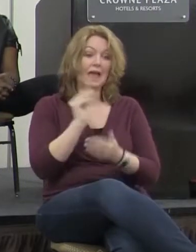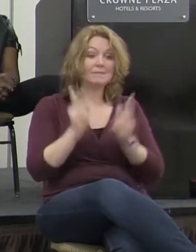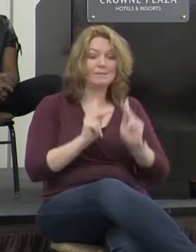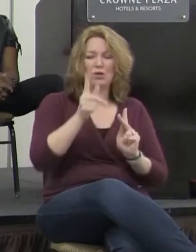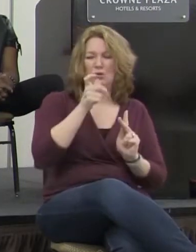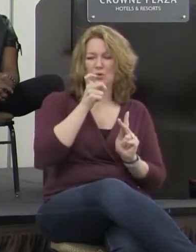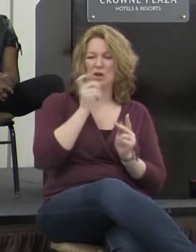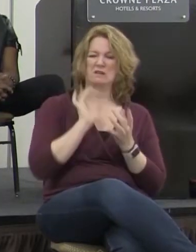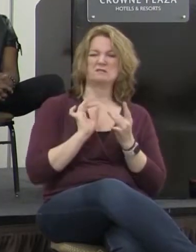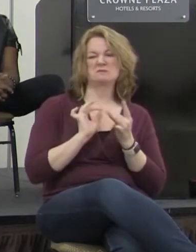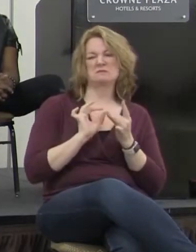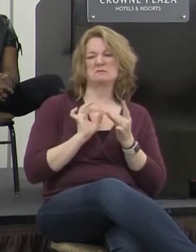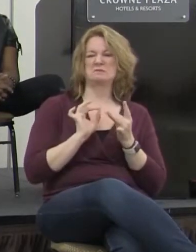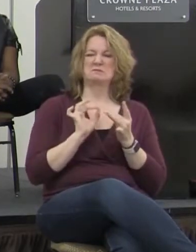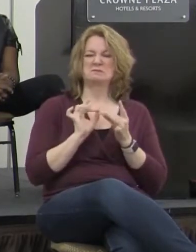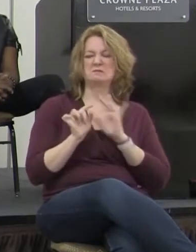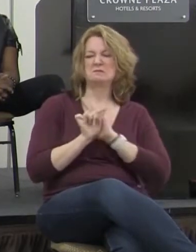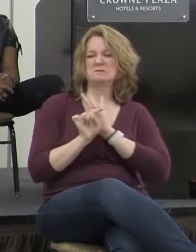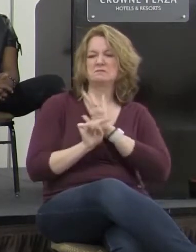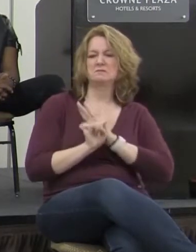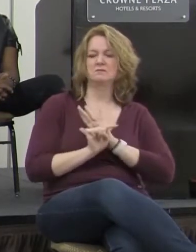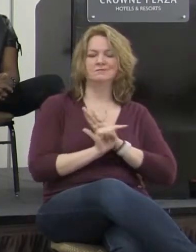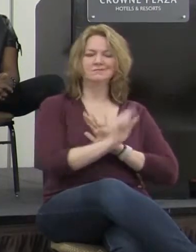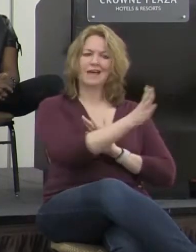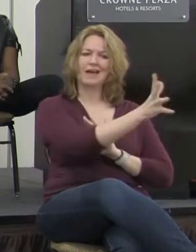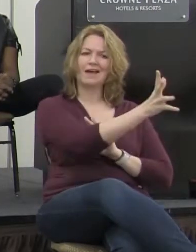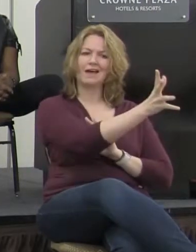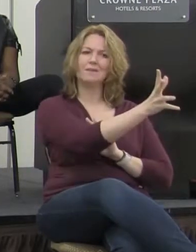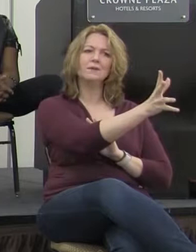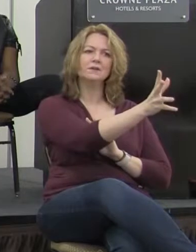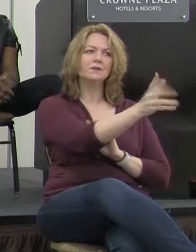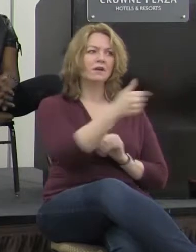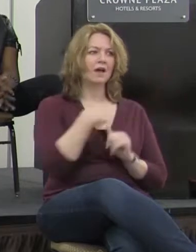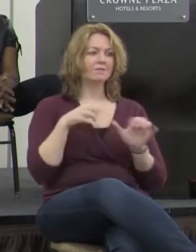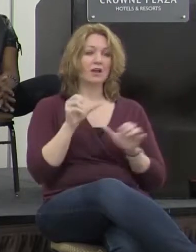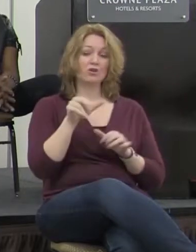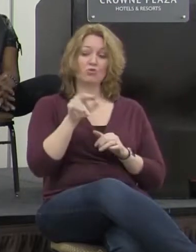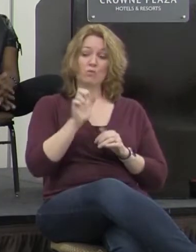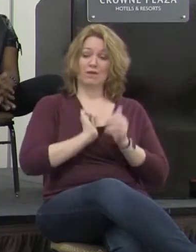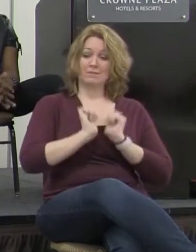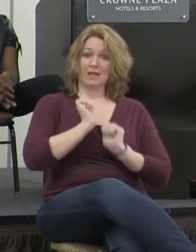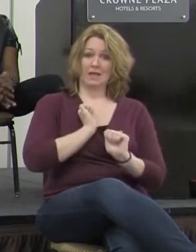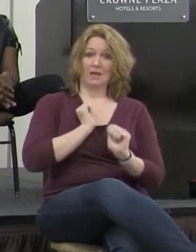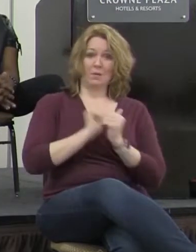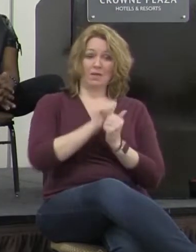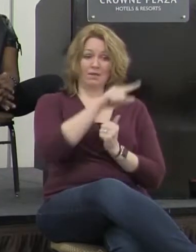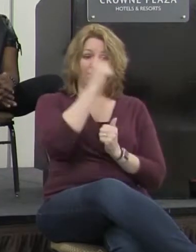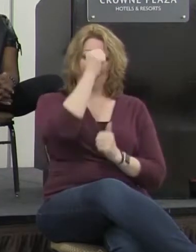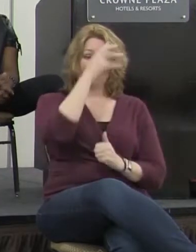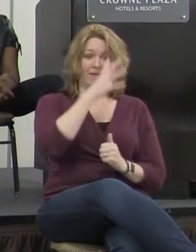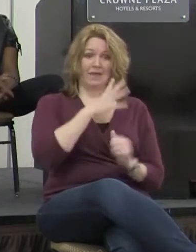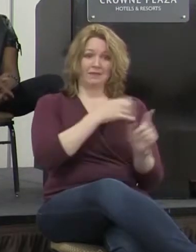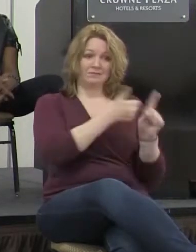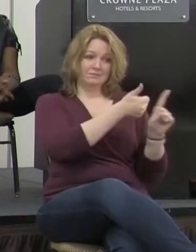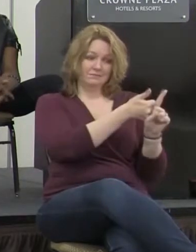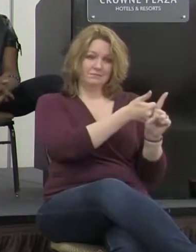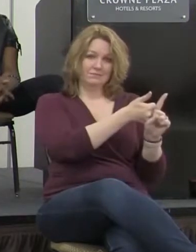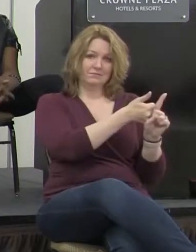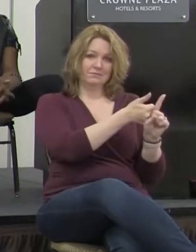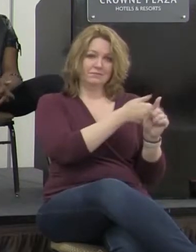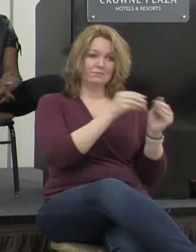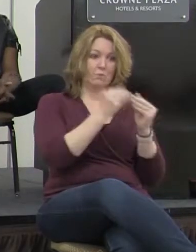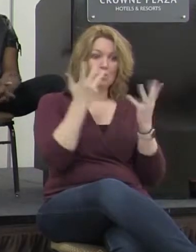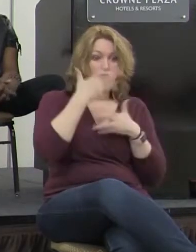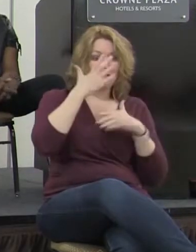are going to put them down because of it. I've even done a race play scene with a Black man who happened to be darker